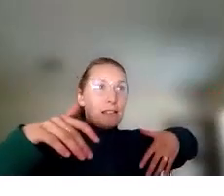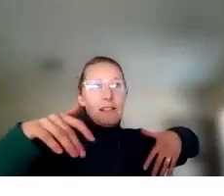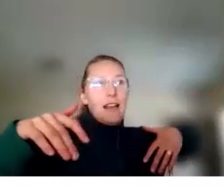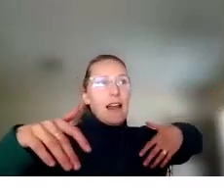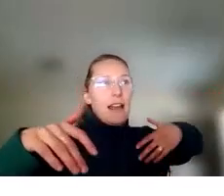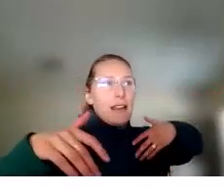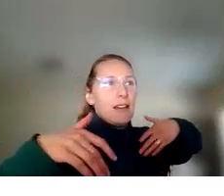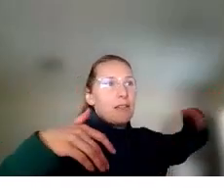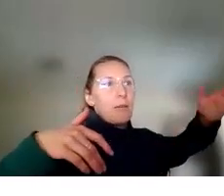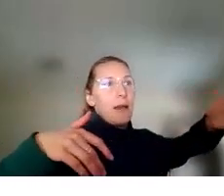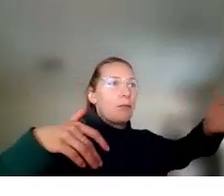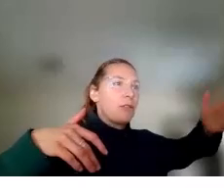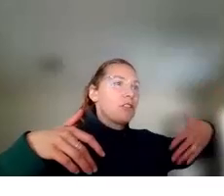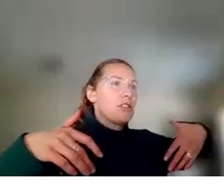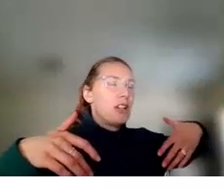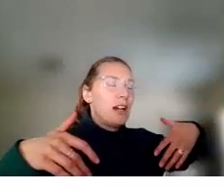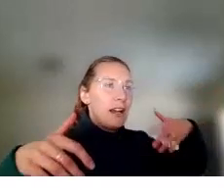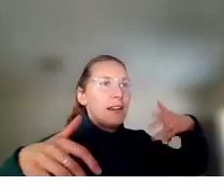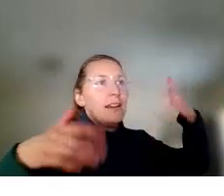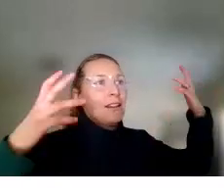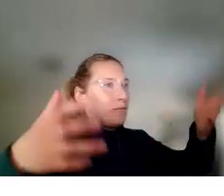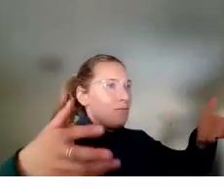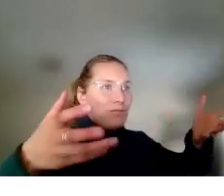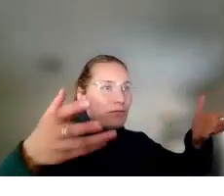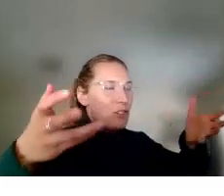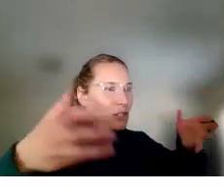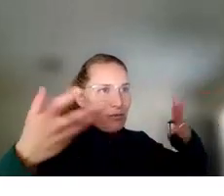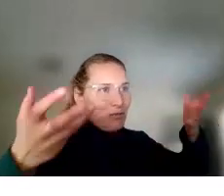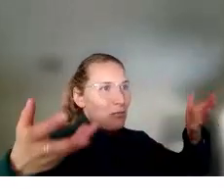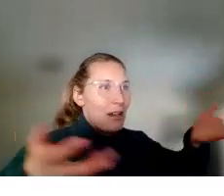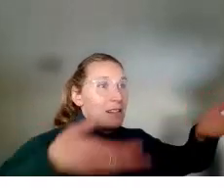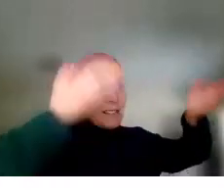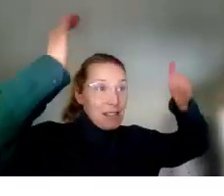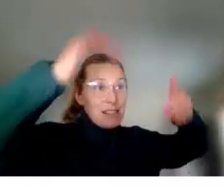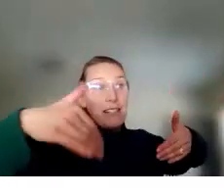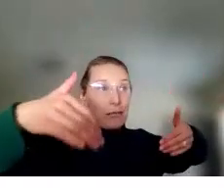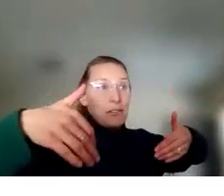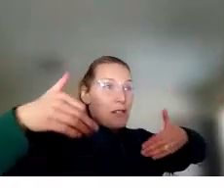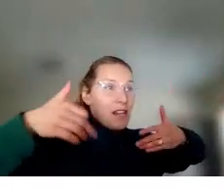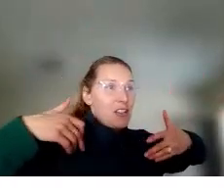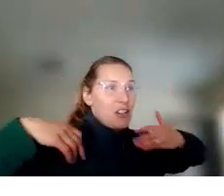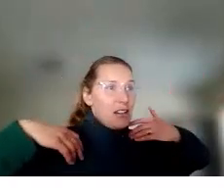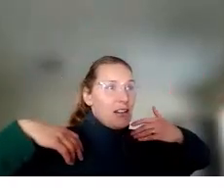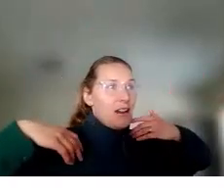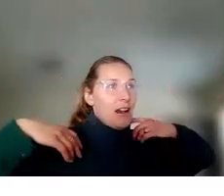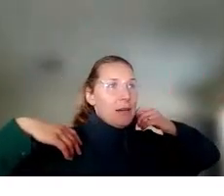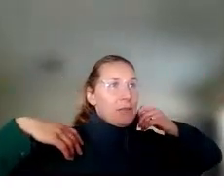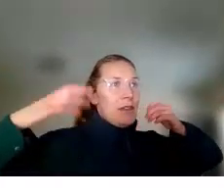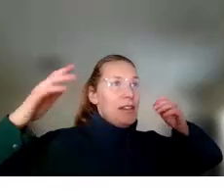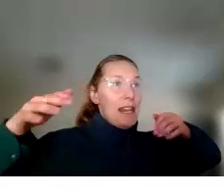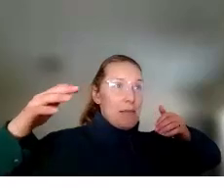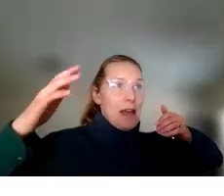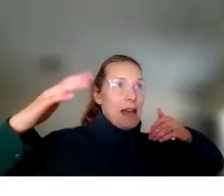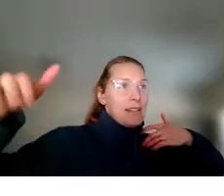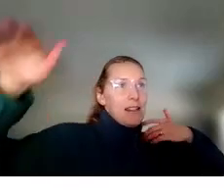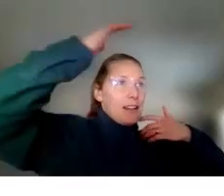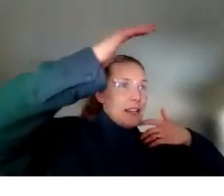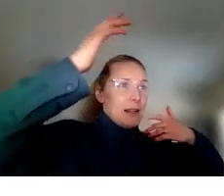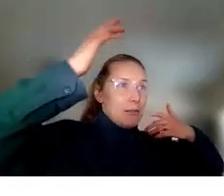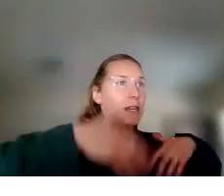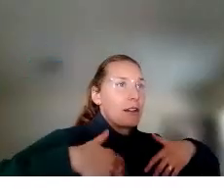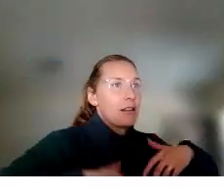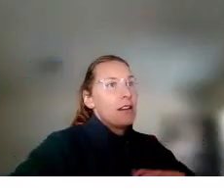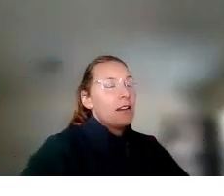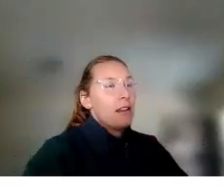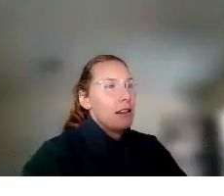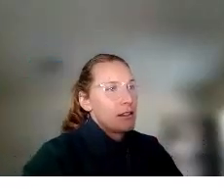into CLLI from April to July just because the CwCHN name has not